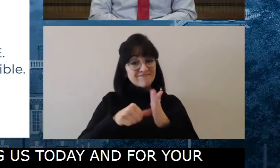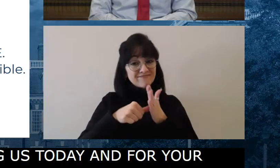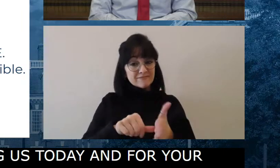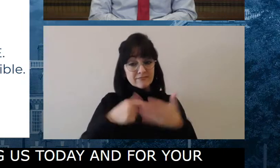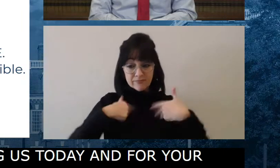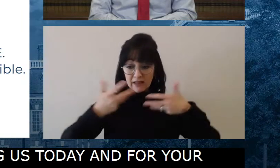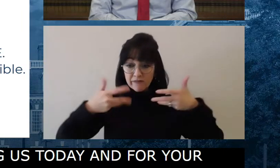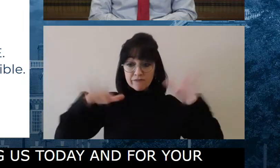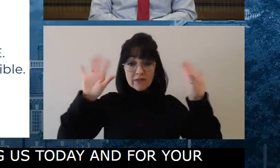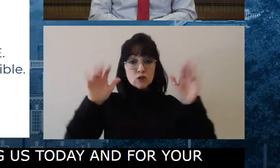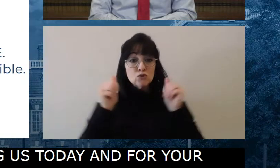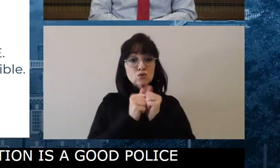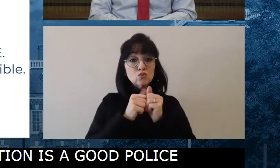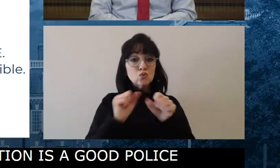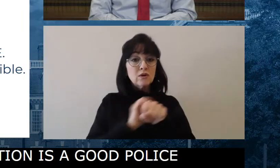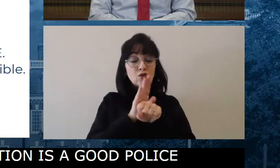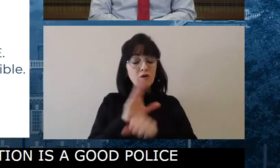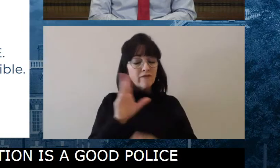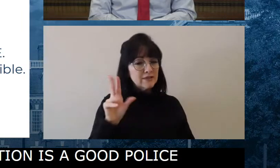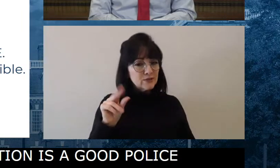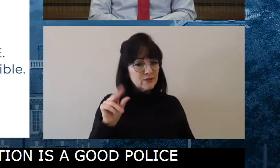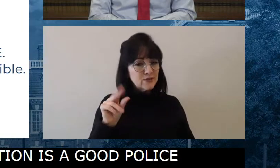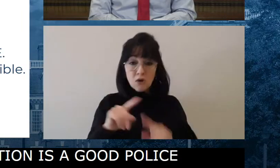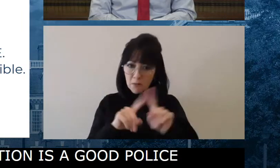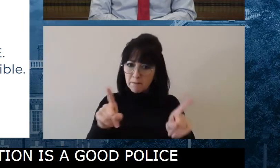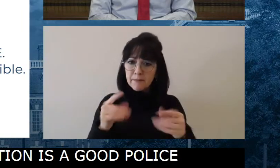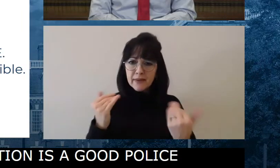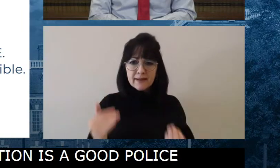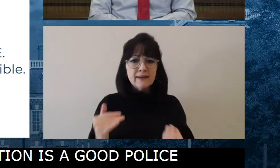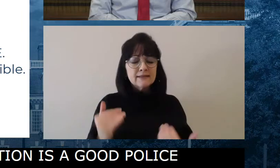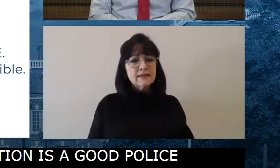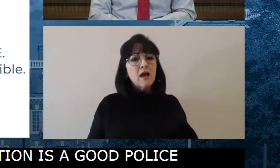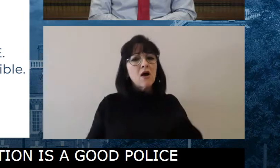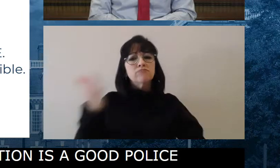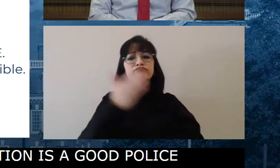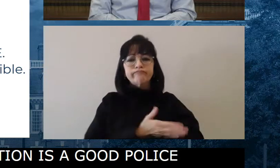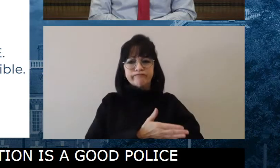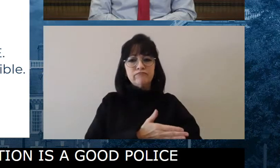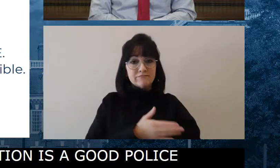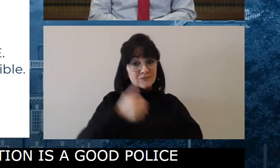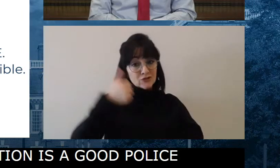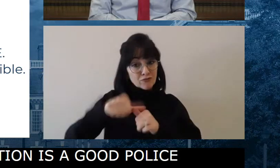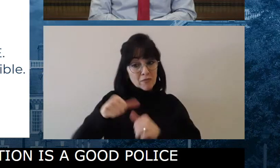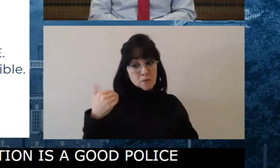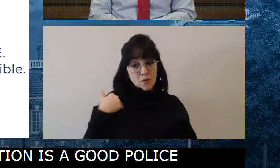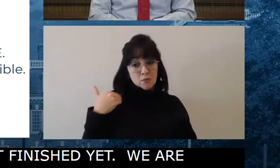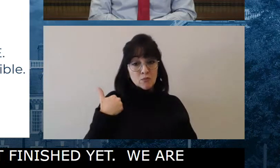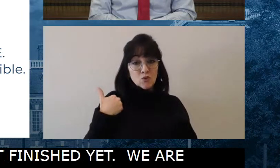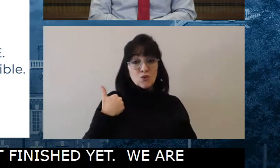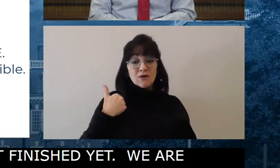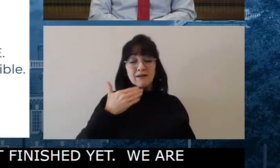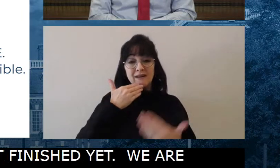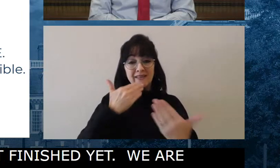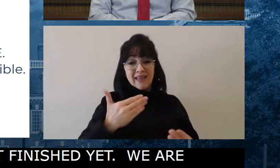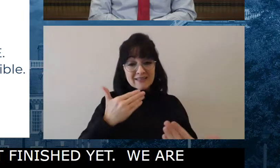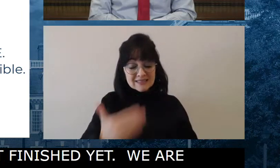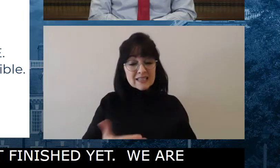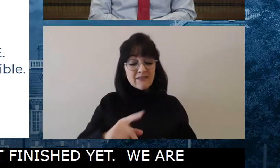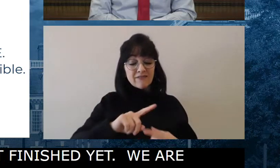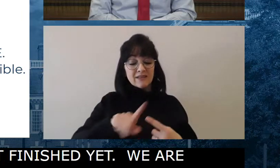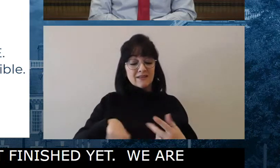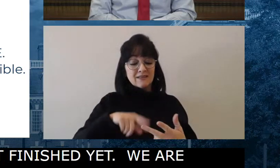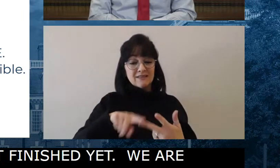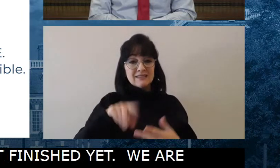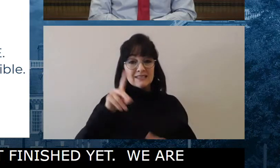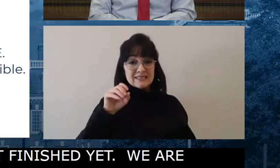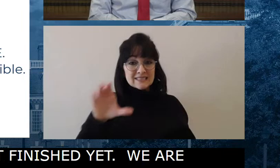progress from the after Thanksgiving, December holiday, New Year surge.